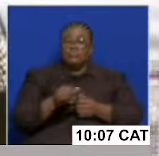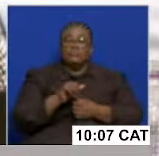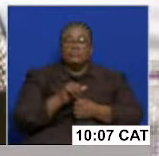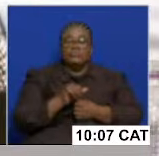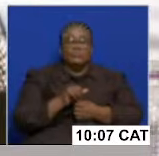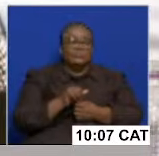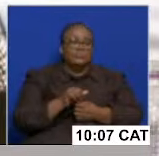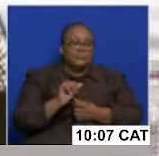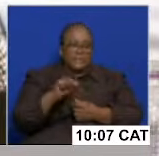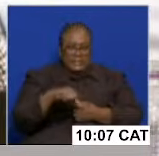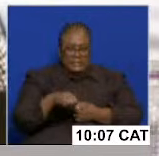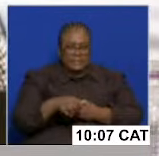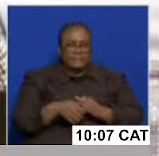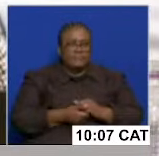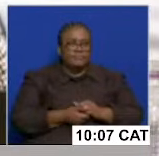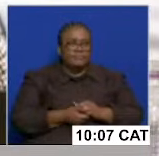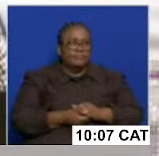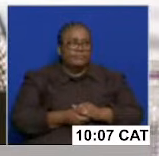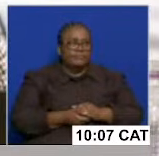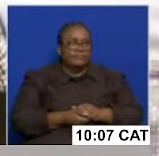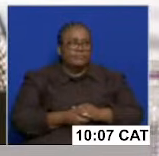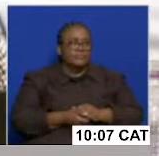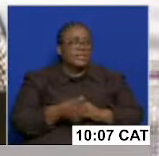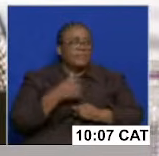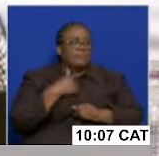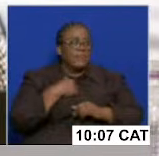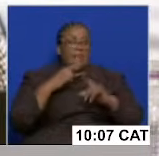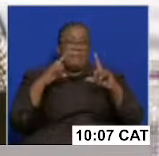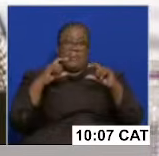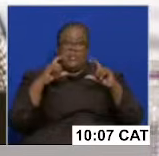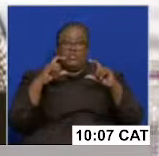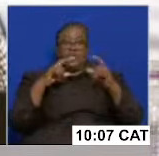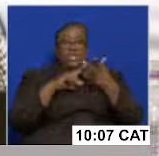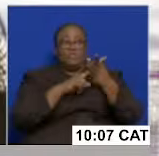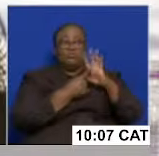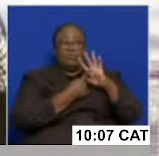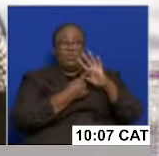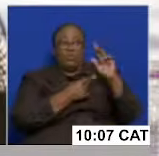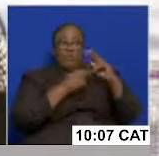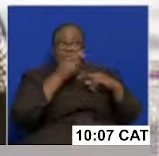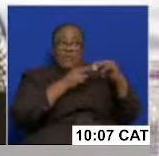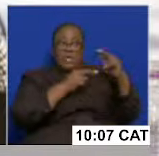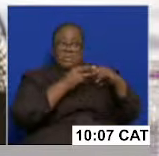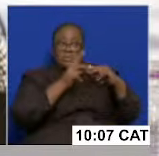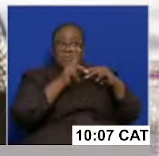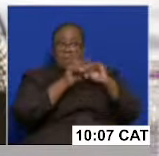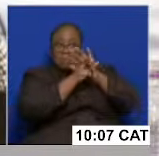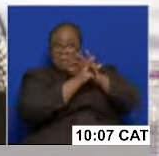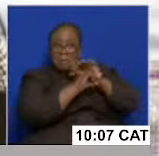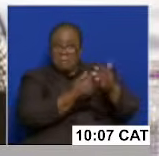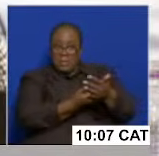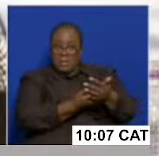Yes. And if I showed you a picture of that block of flats, would you recognize it?